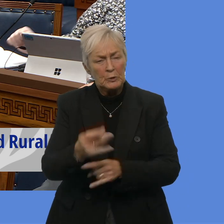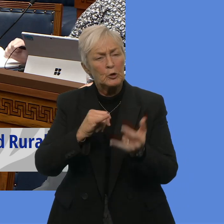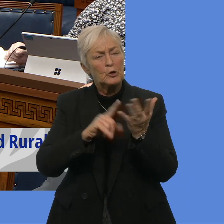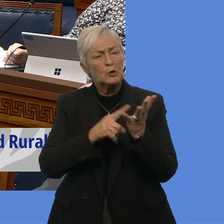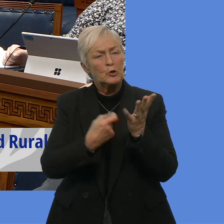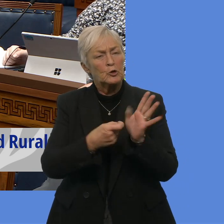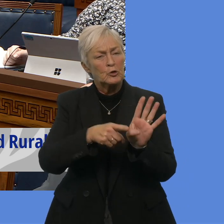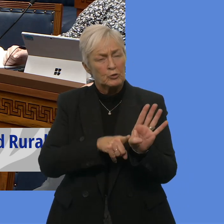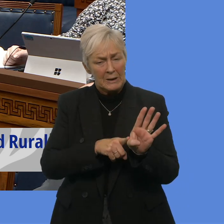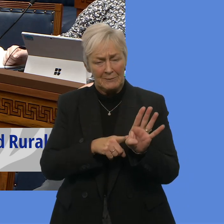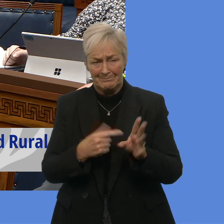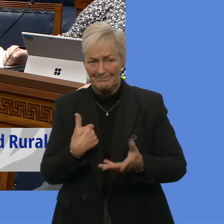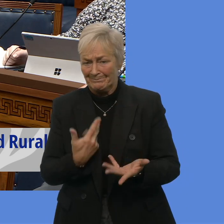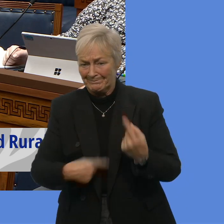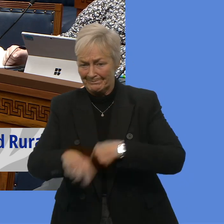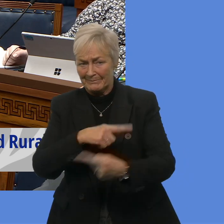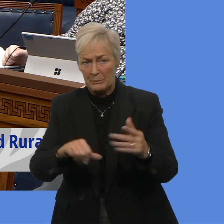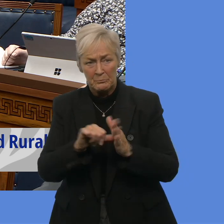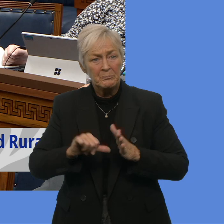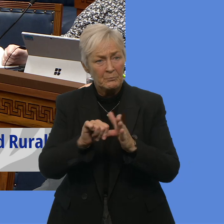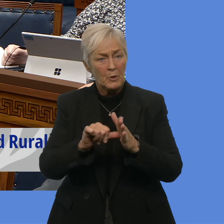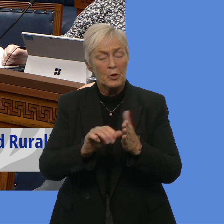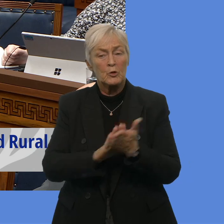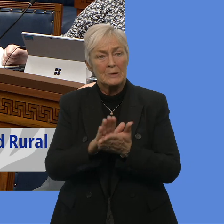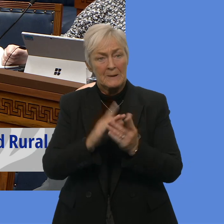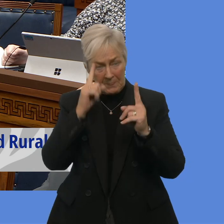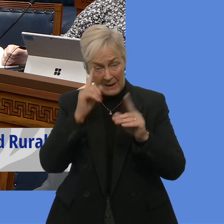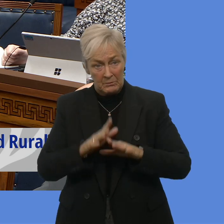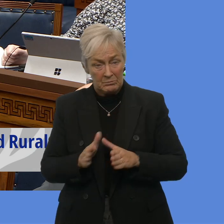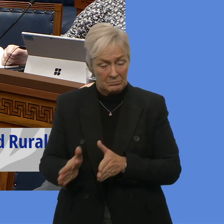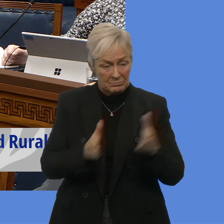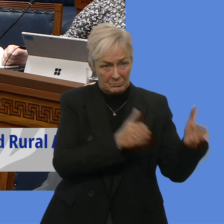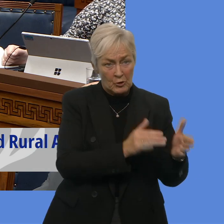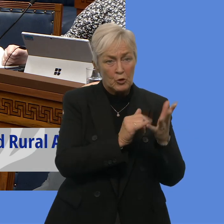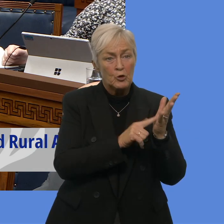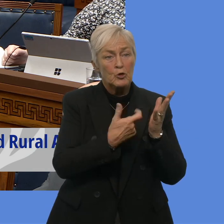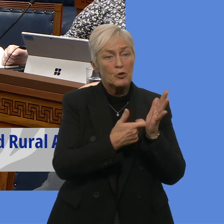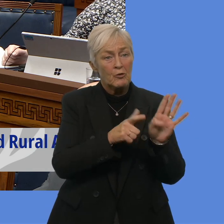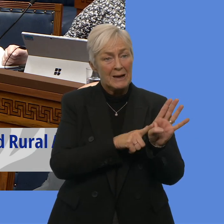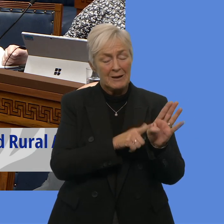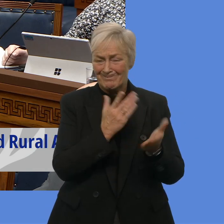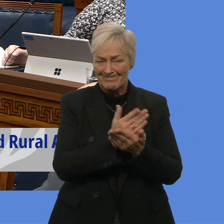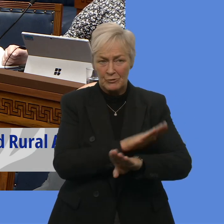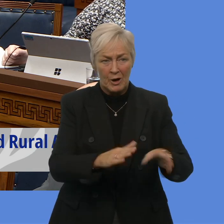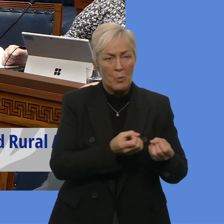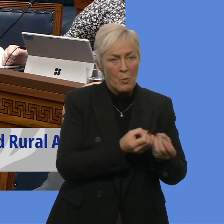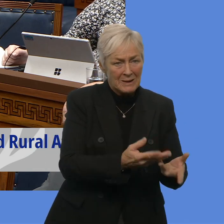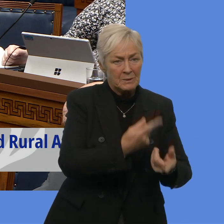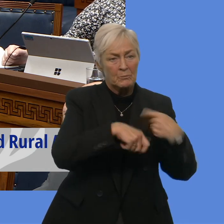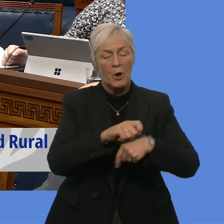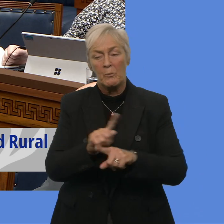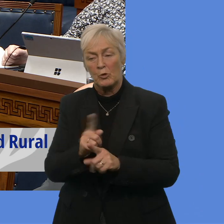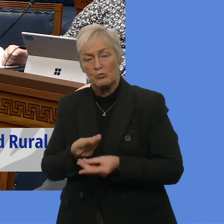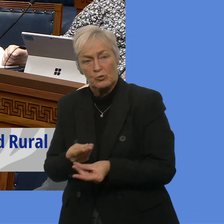of and very passionate about. This is about moving from viewing slurry as waste to being a resource. And we've been pointing a number of